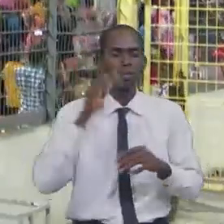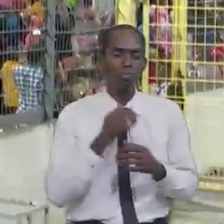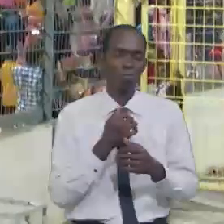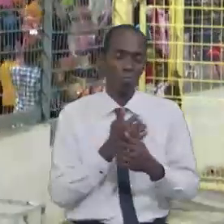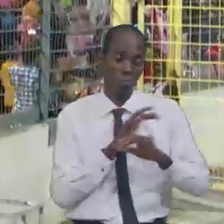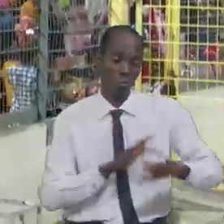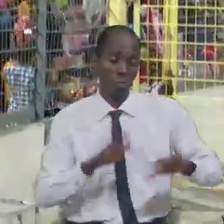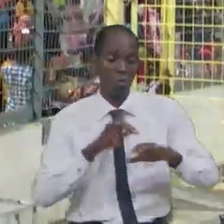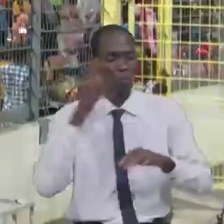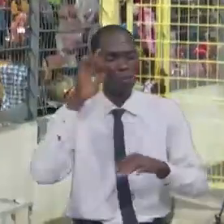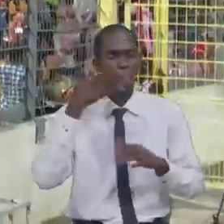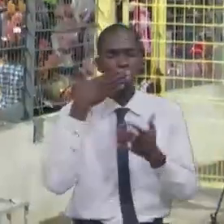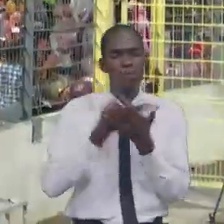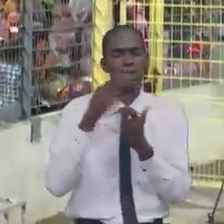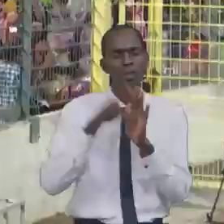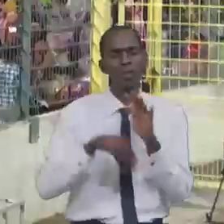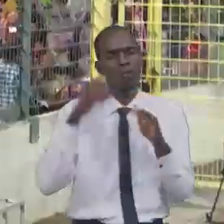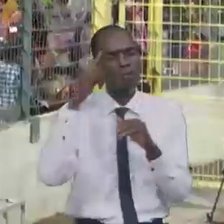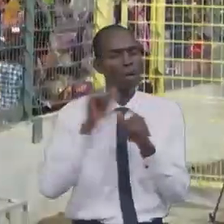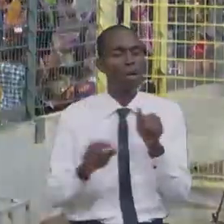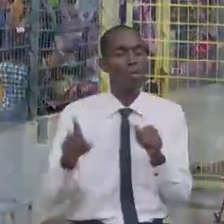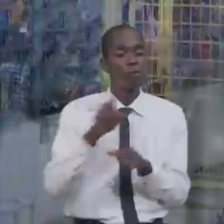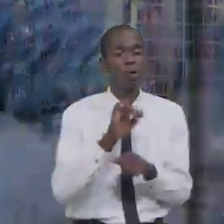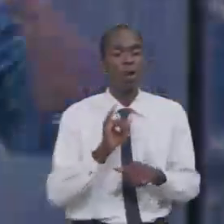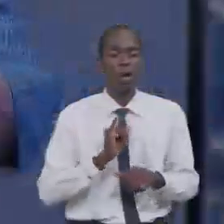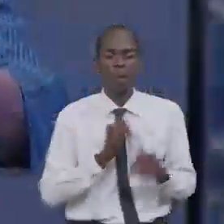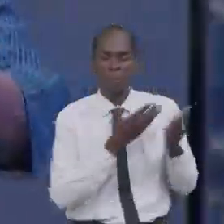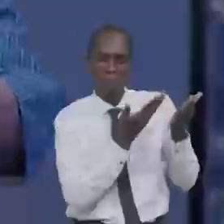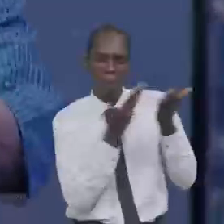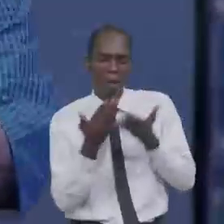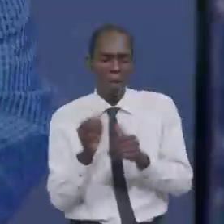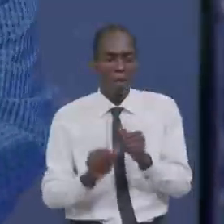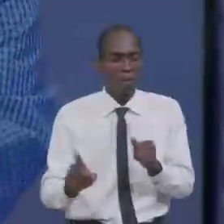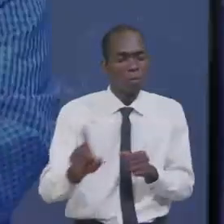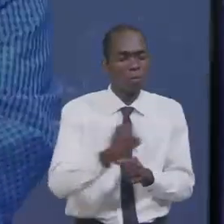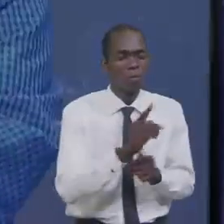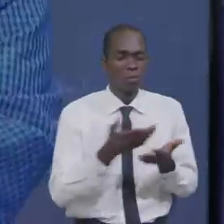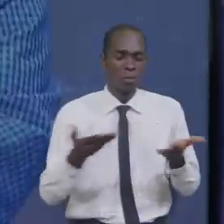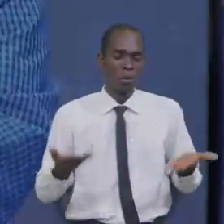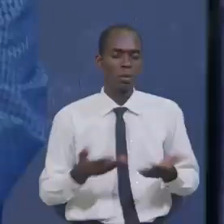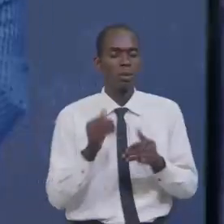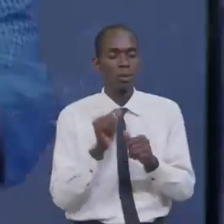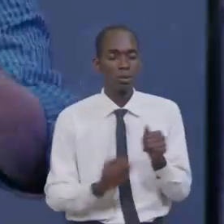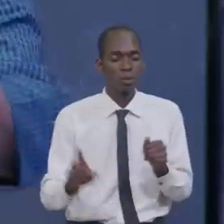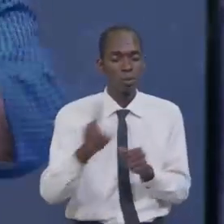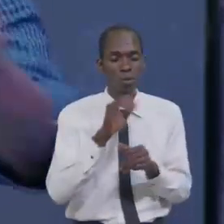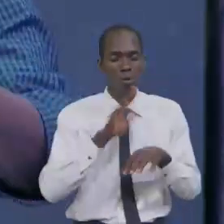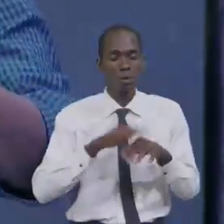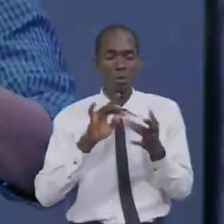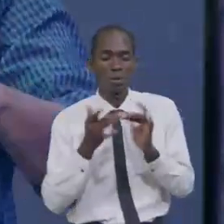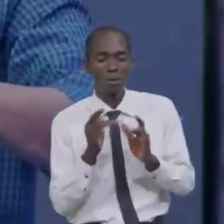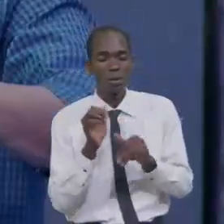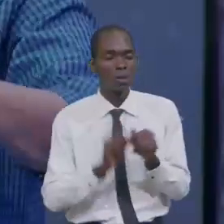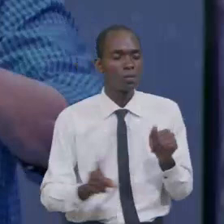for your goodness for everyone. I bring everyone here, Everyone online, everyone in